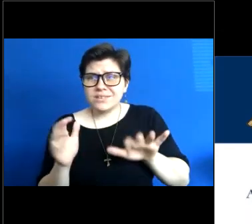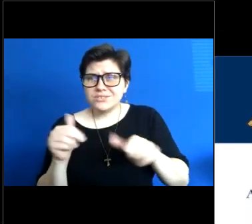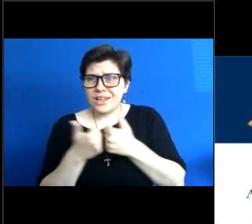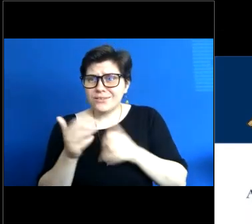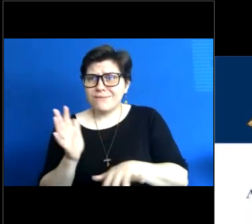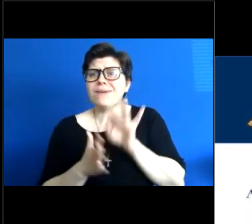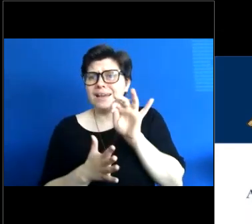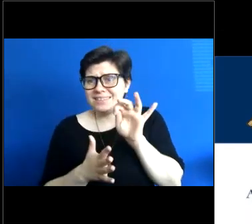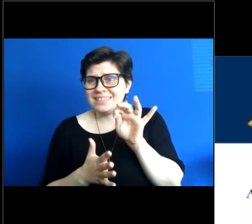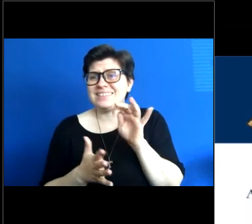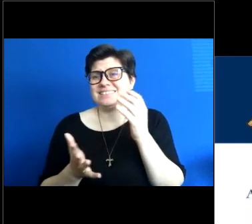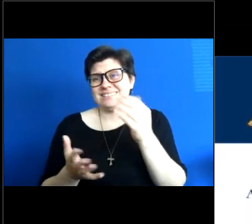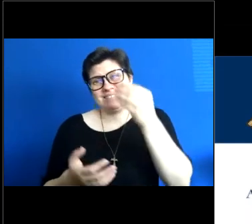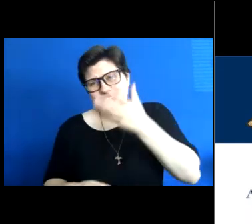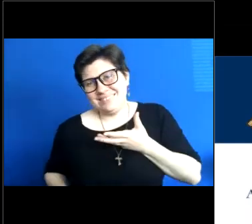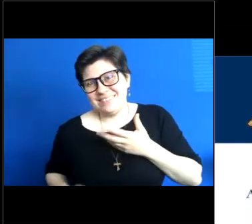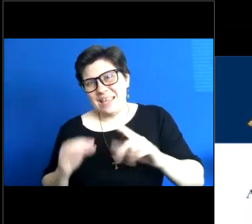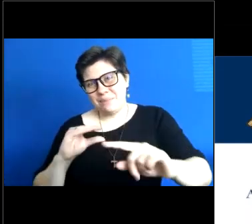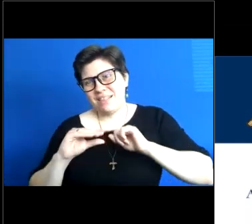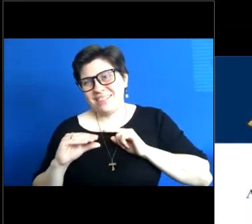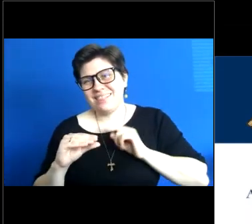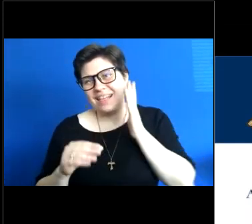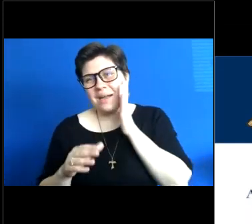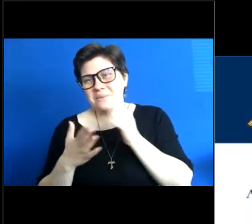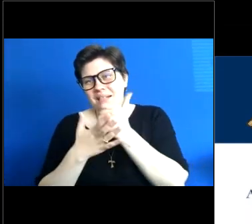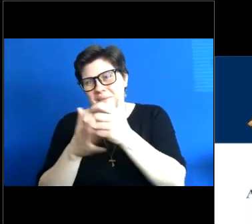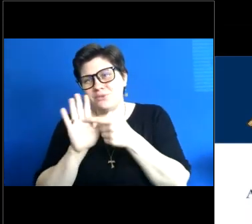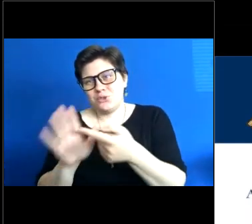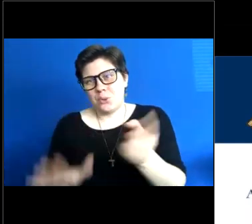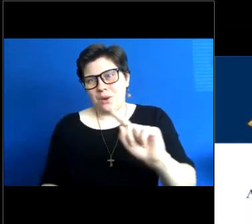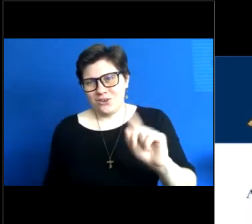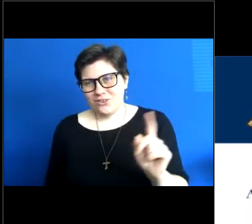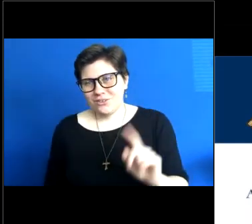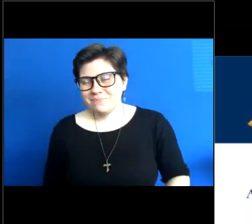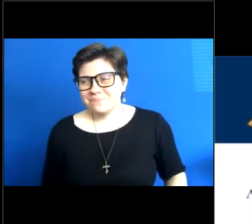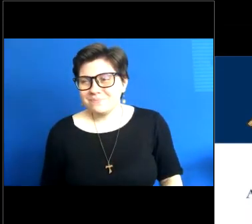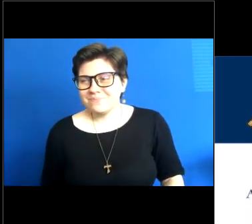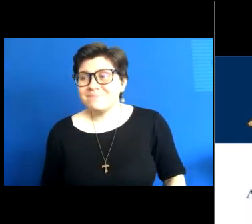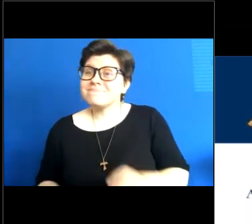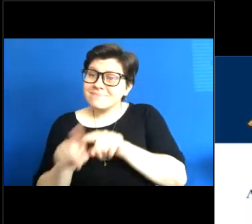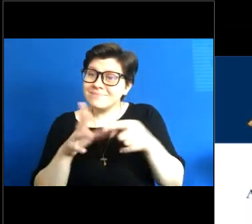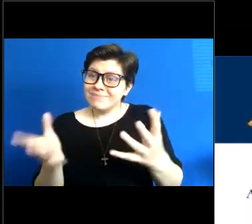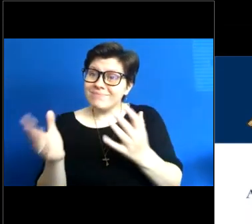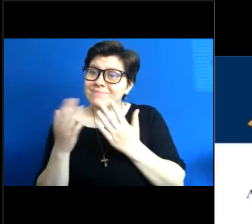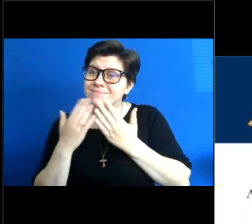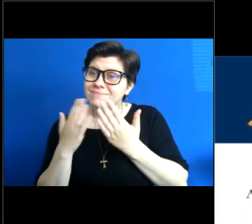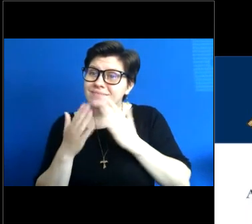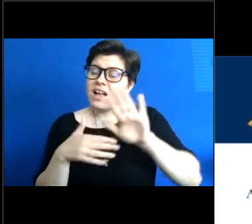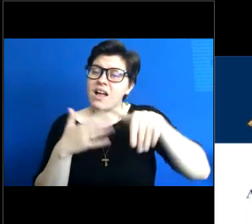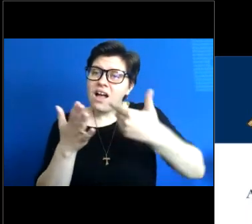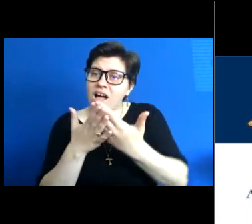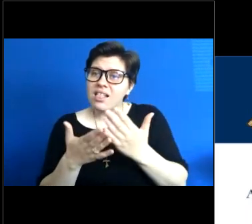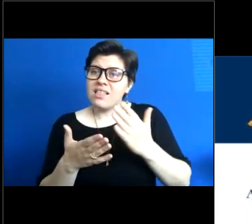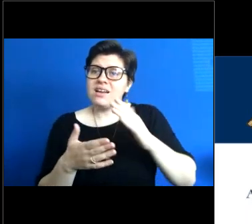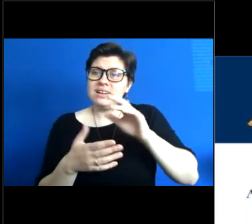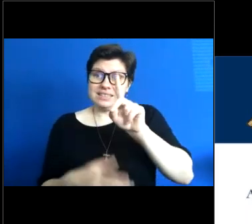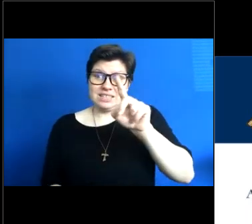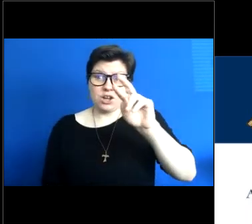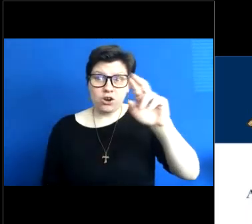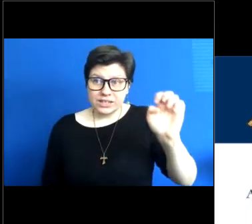that, just give me an email and I'll help to guide you. And we also like to thank again all of our